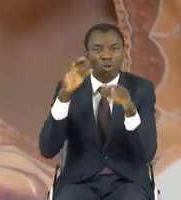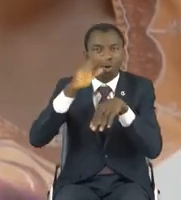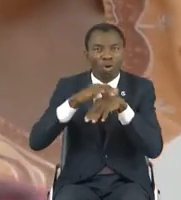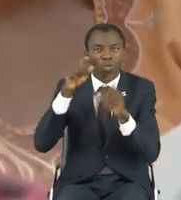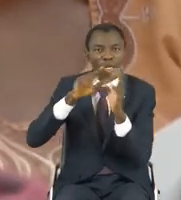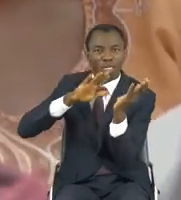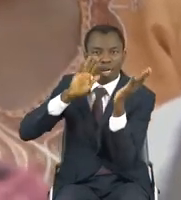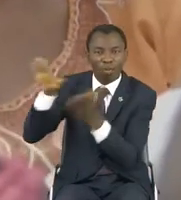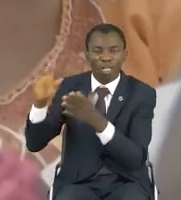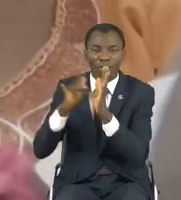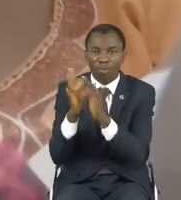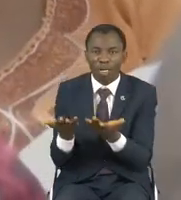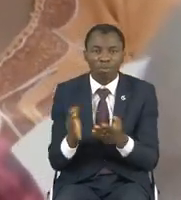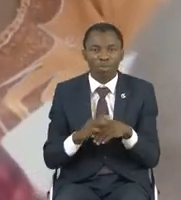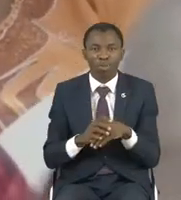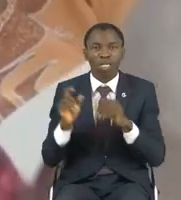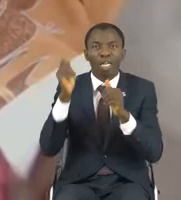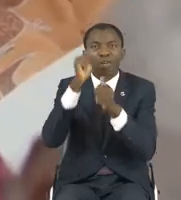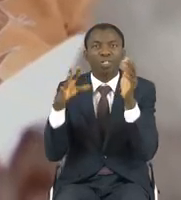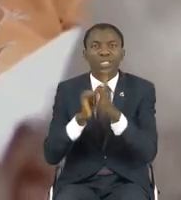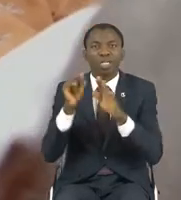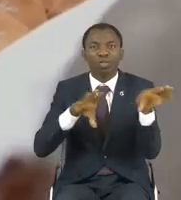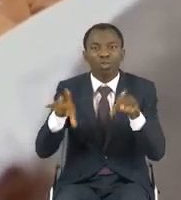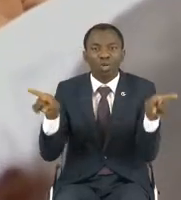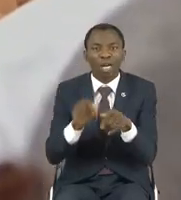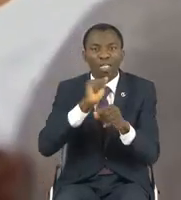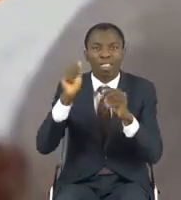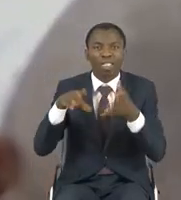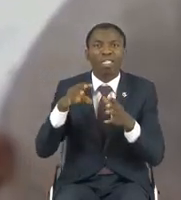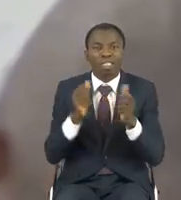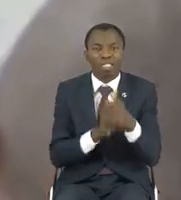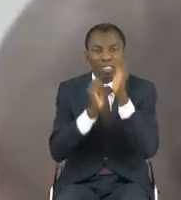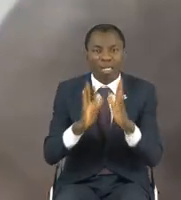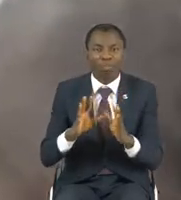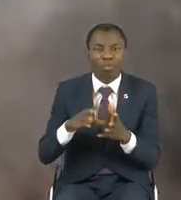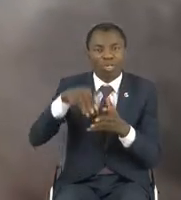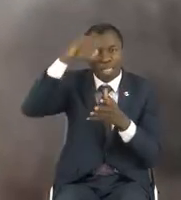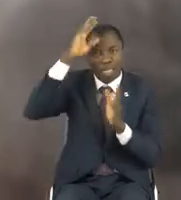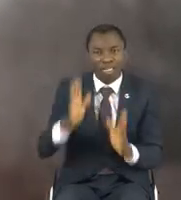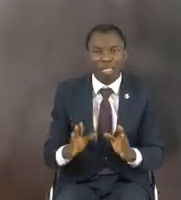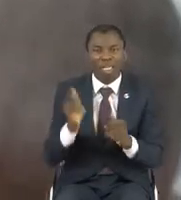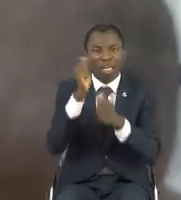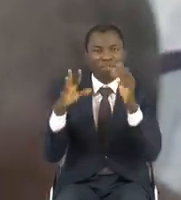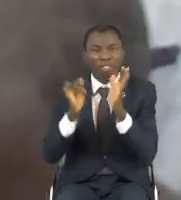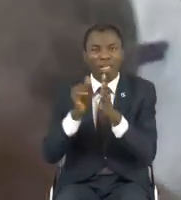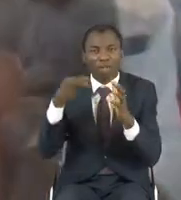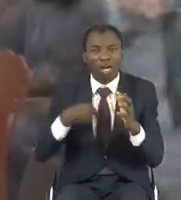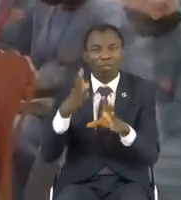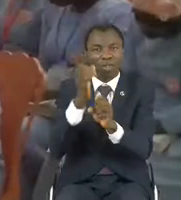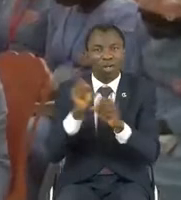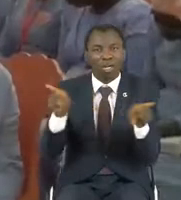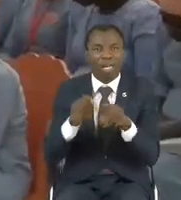do as a disciple, as a learner, everything you've got as a disciple, as a